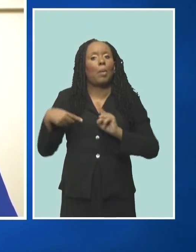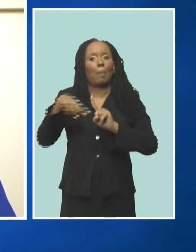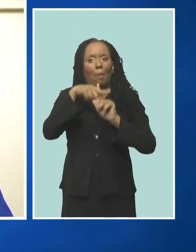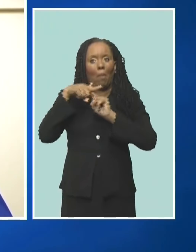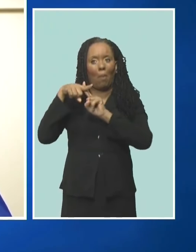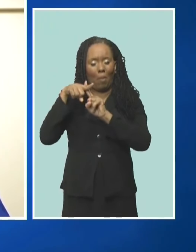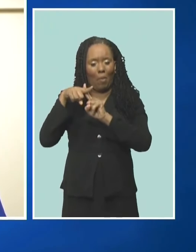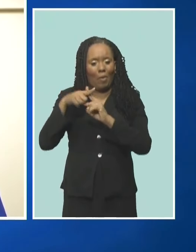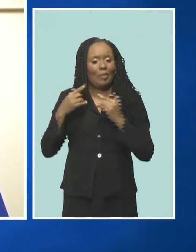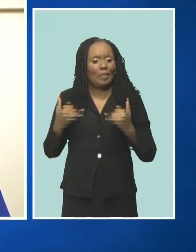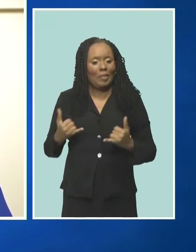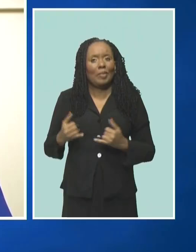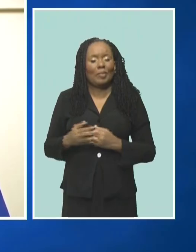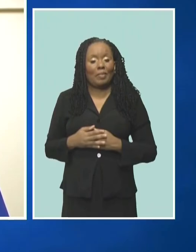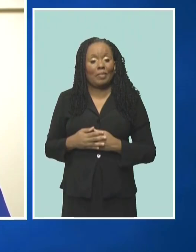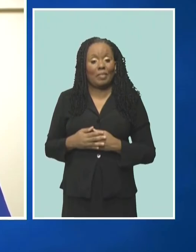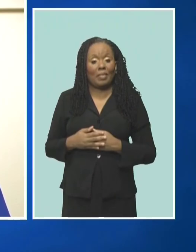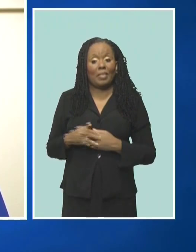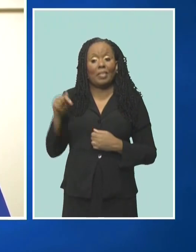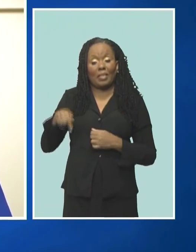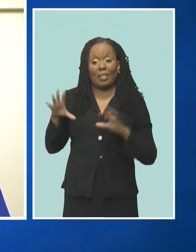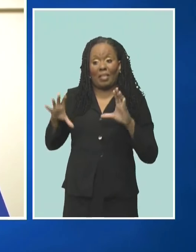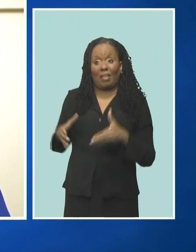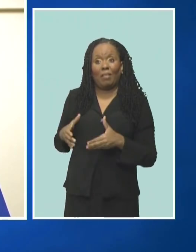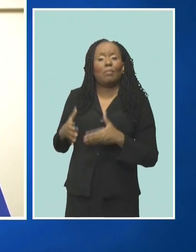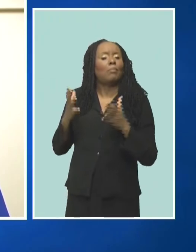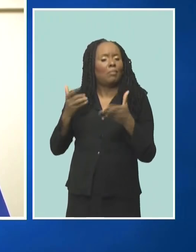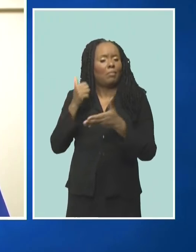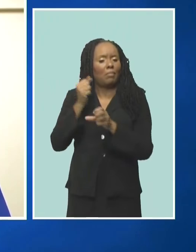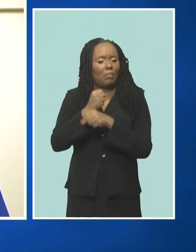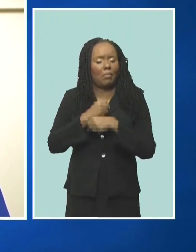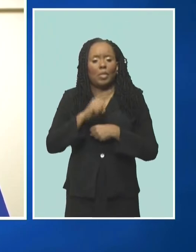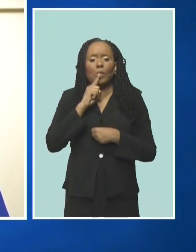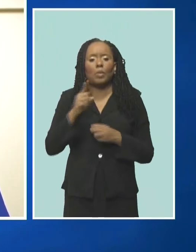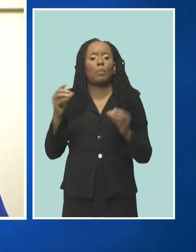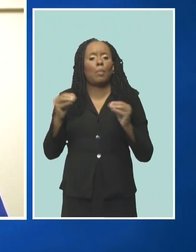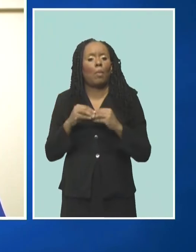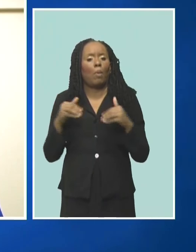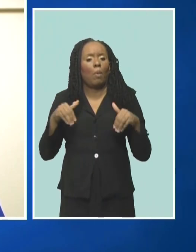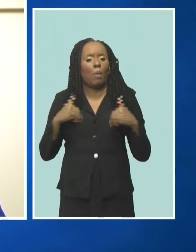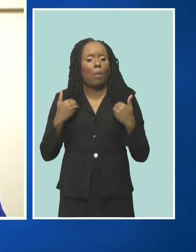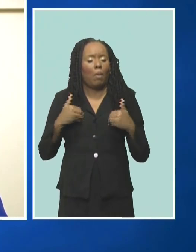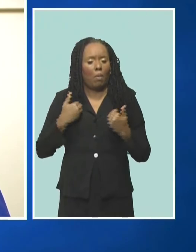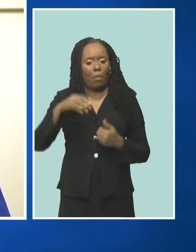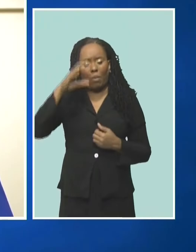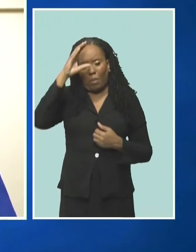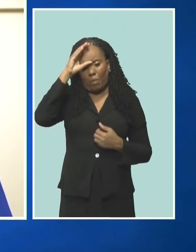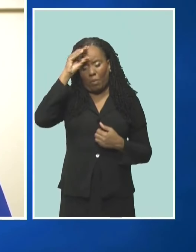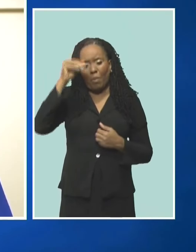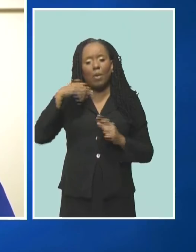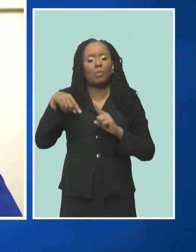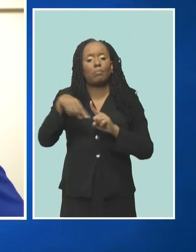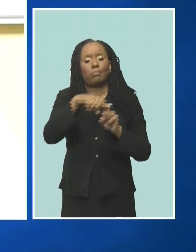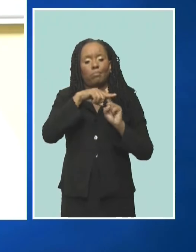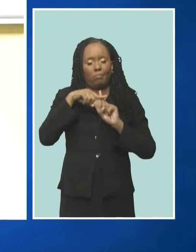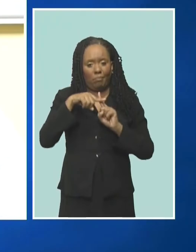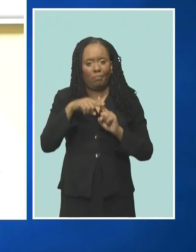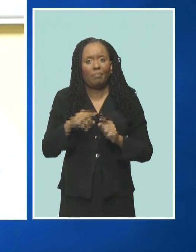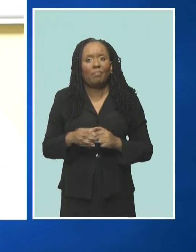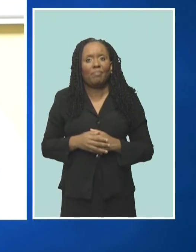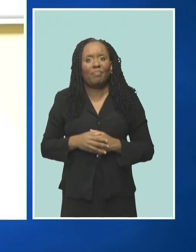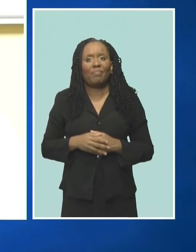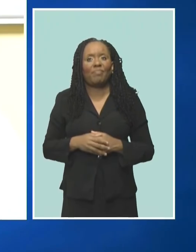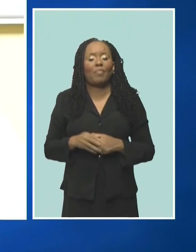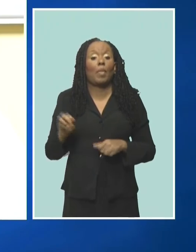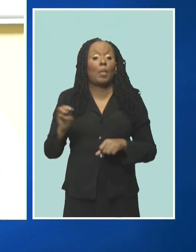happening. And Safe Zone, we are here to ensure that a lot more young boys are highlighted in a positive way. And Minister